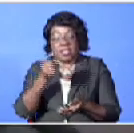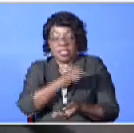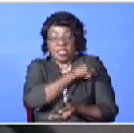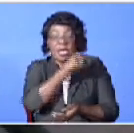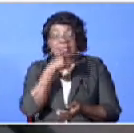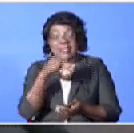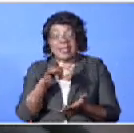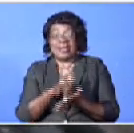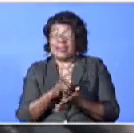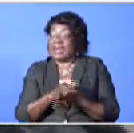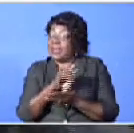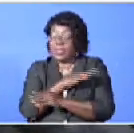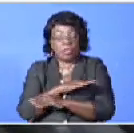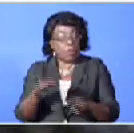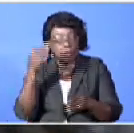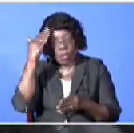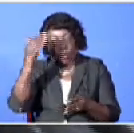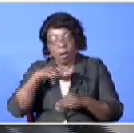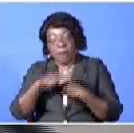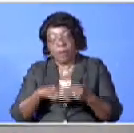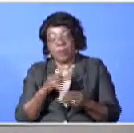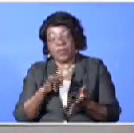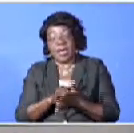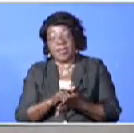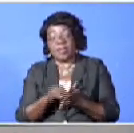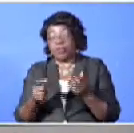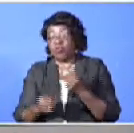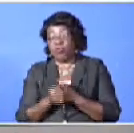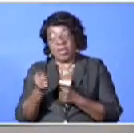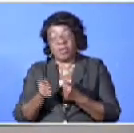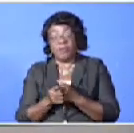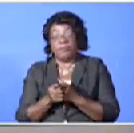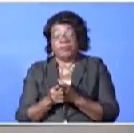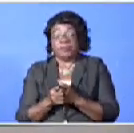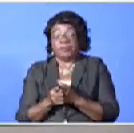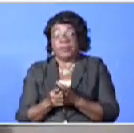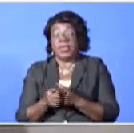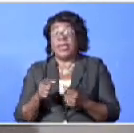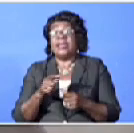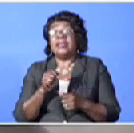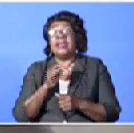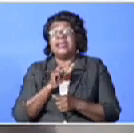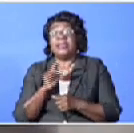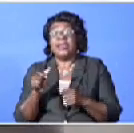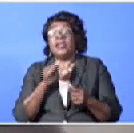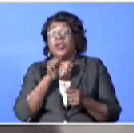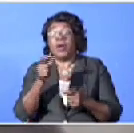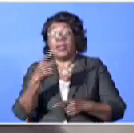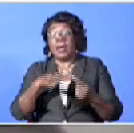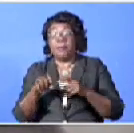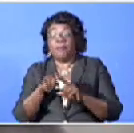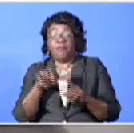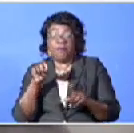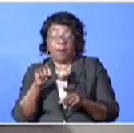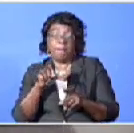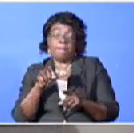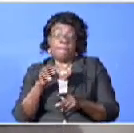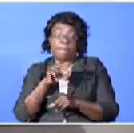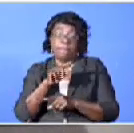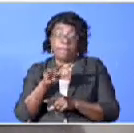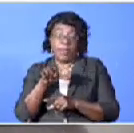no knowledge of the origin of the alleged threats. I can tell you they certainly were not threatened by me, and they certainly were not threatened by